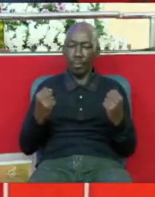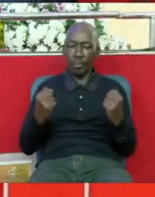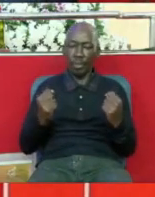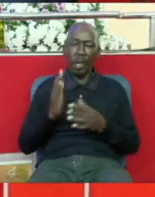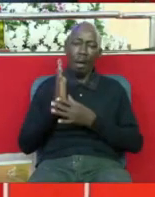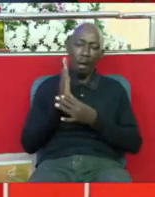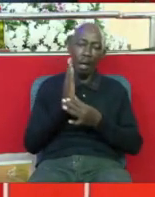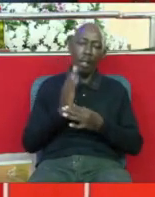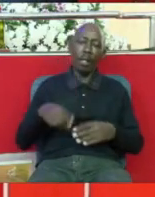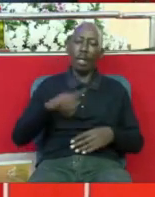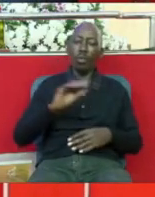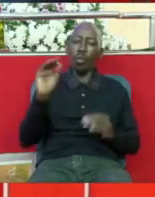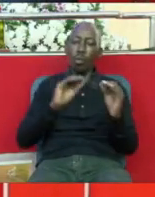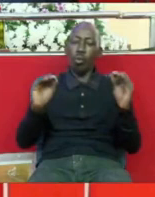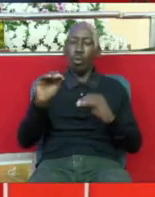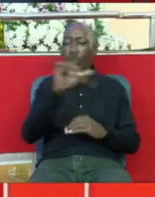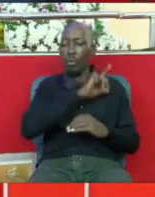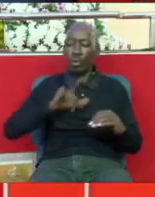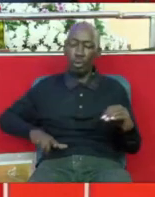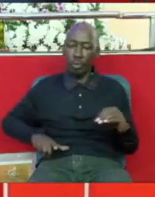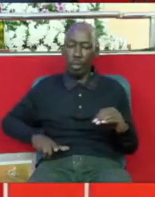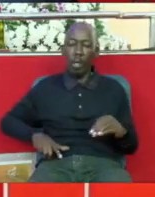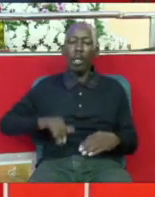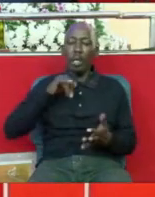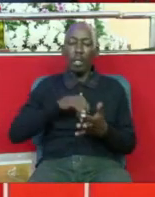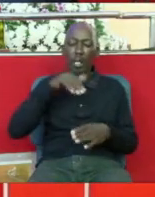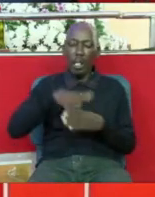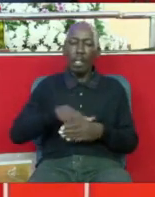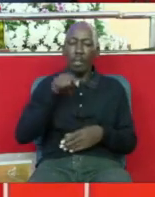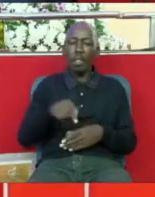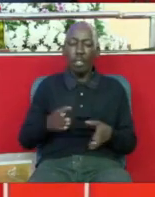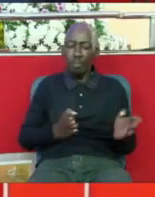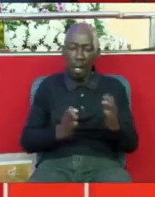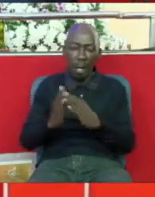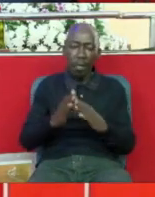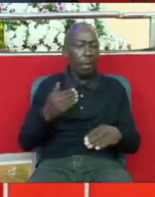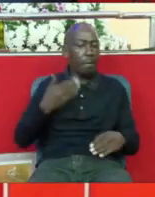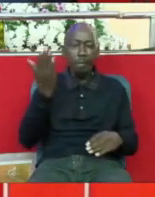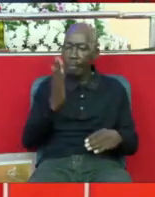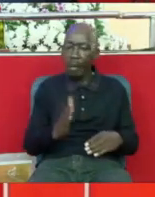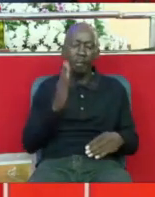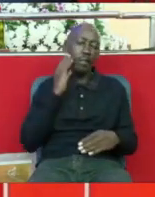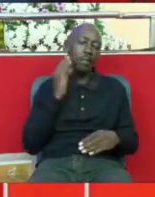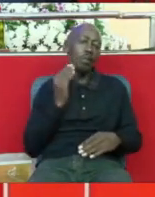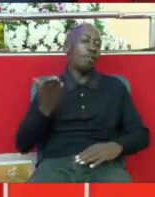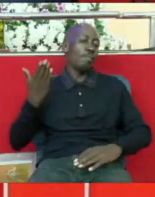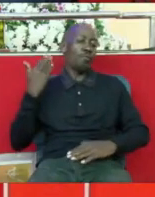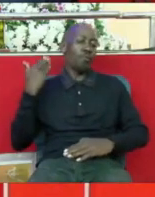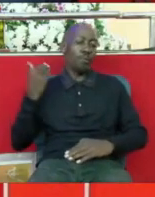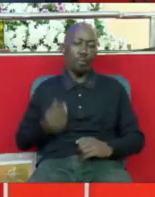Guide us, O God. Tuongoze, Bwana. In this path we've never been before. Katika hii njia ambayo hatujaipitia hapo